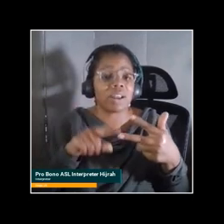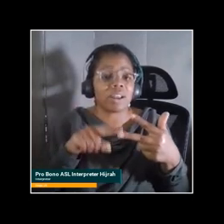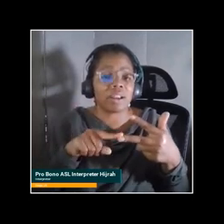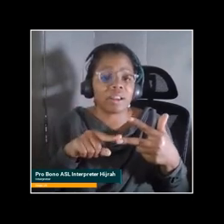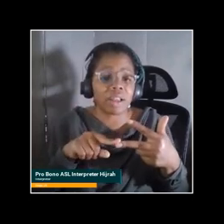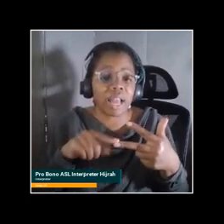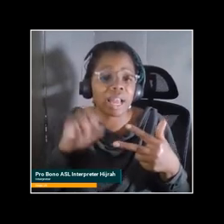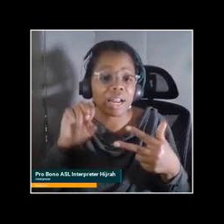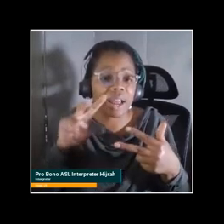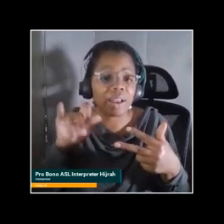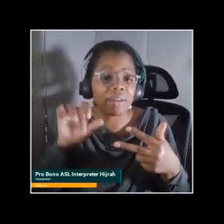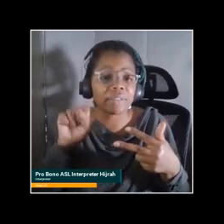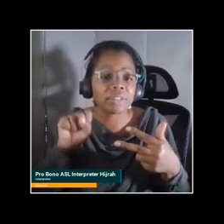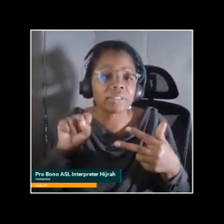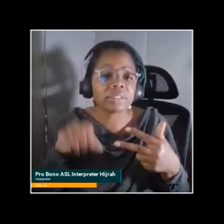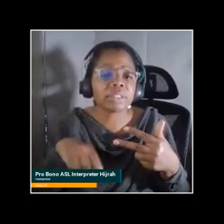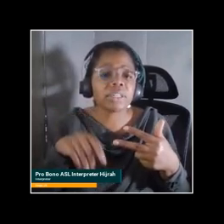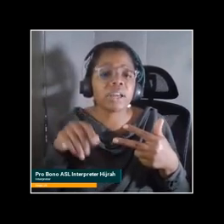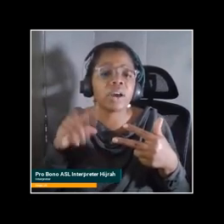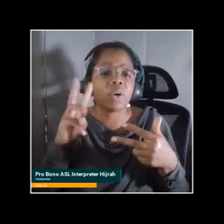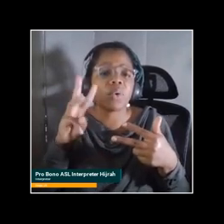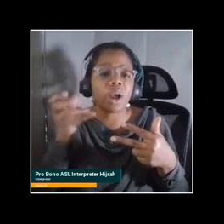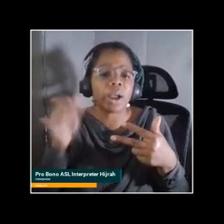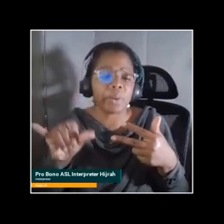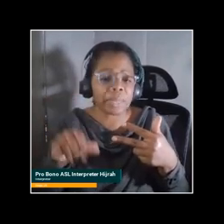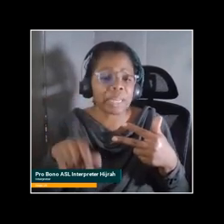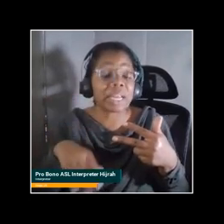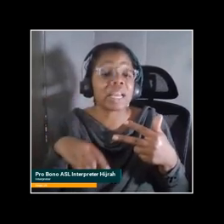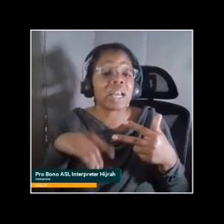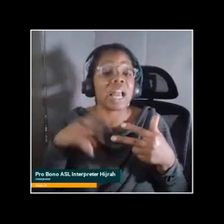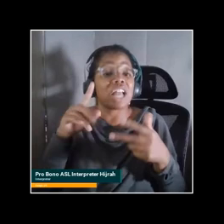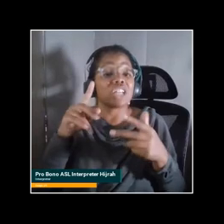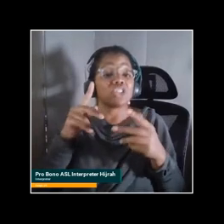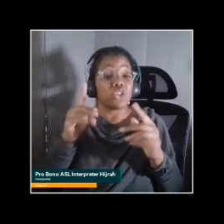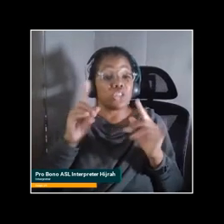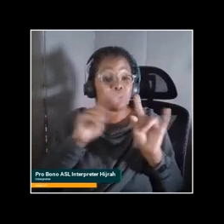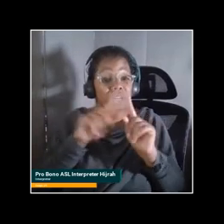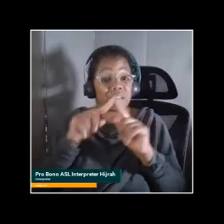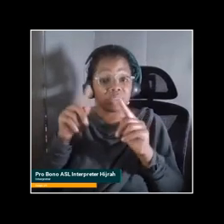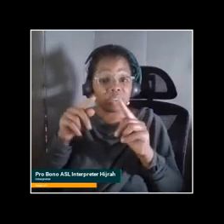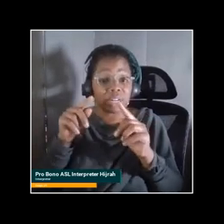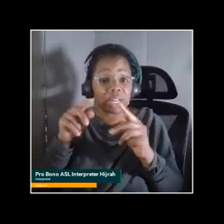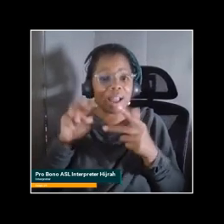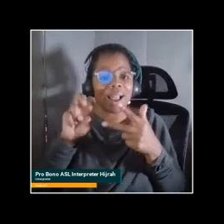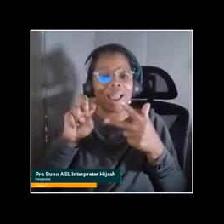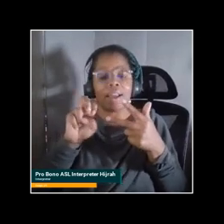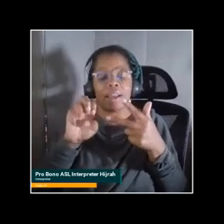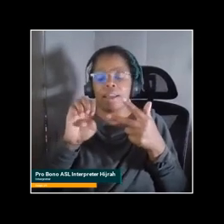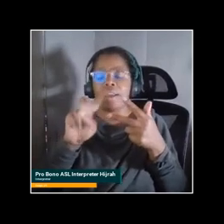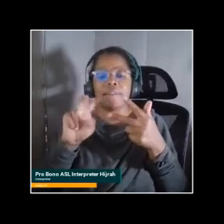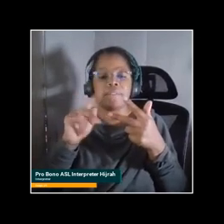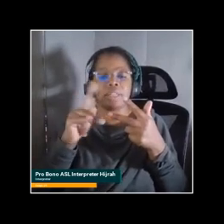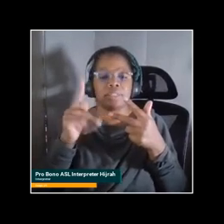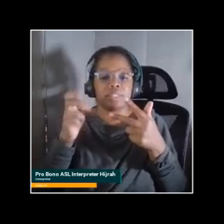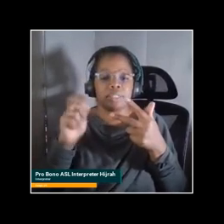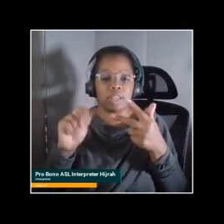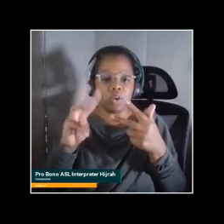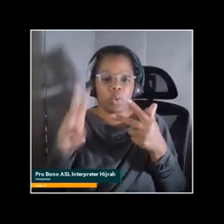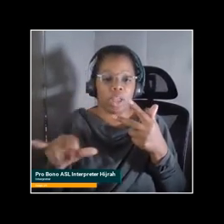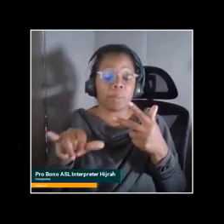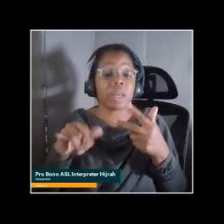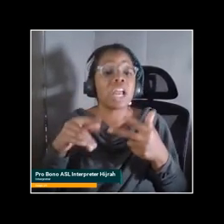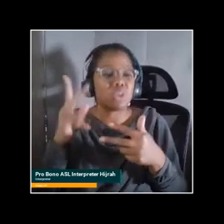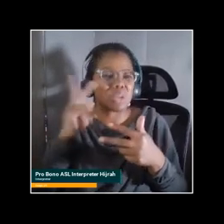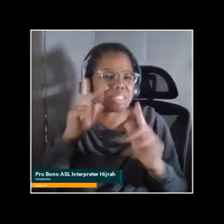here, the city size are very different and the site that we chose is pretty different as well. And we and